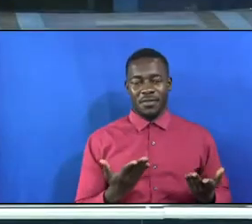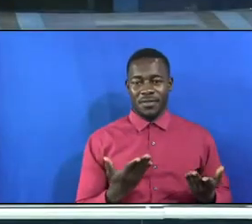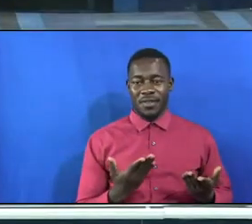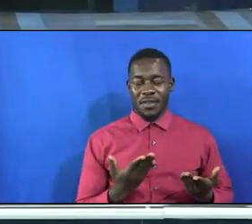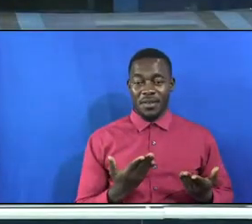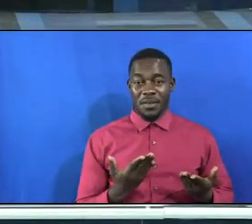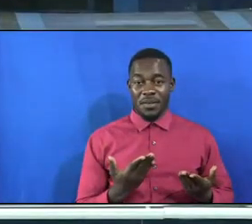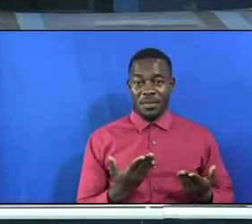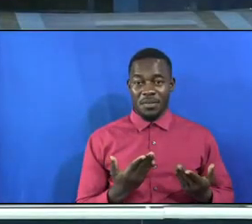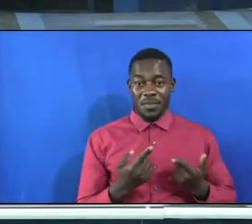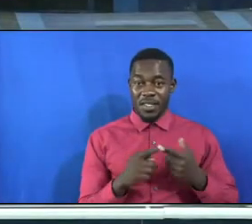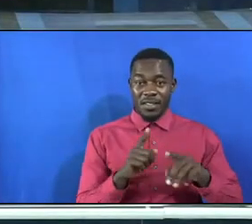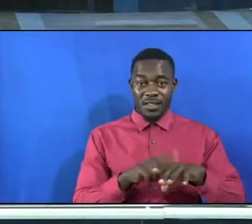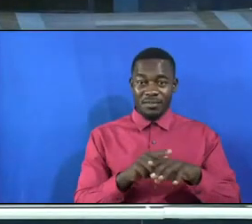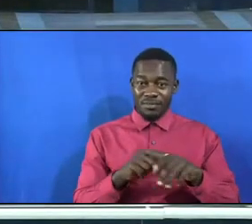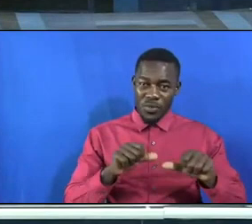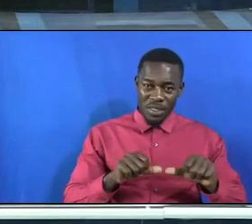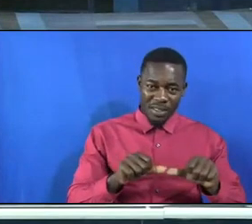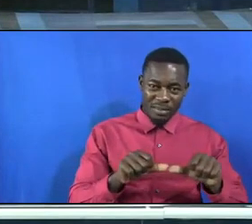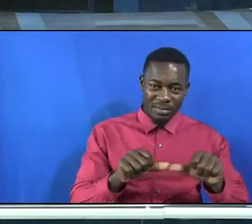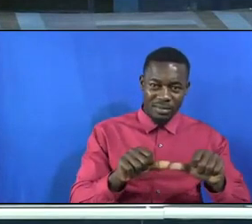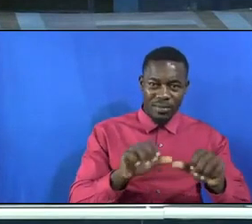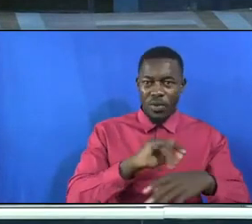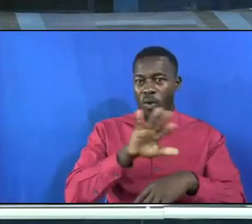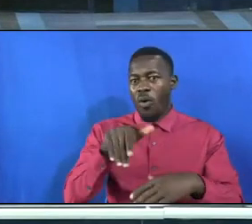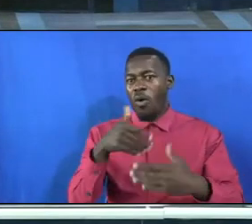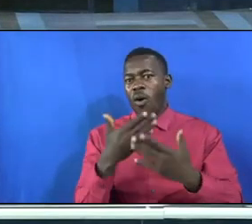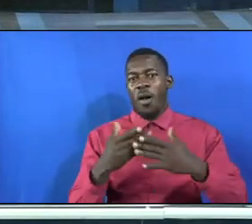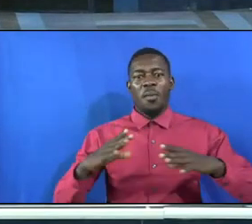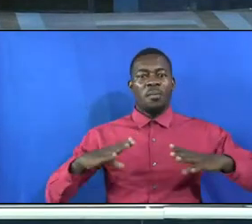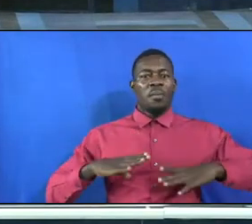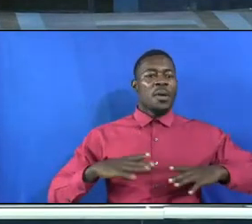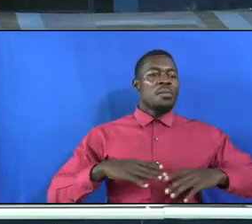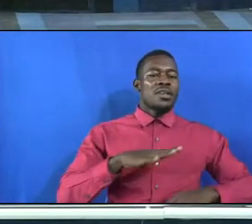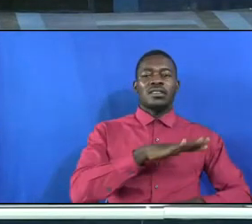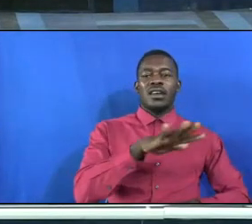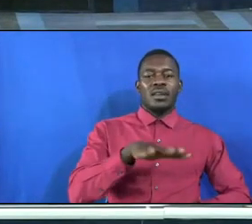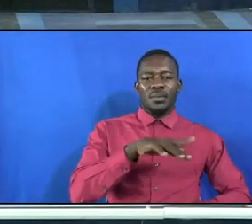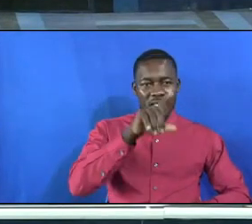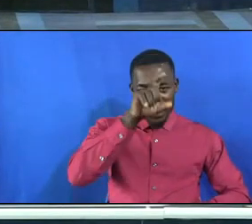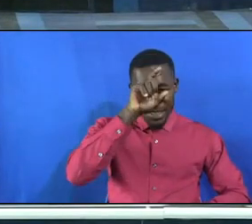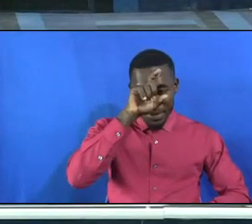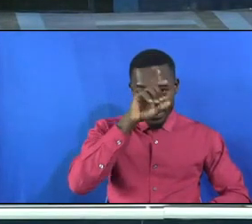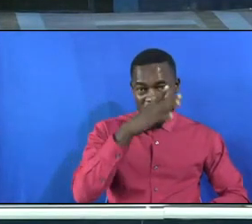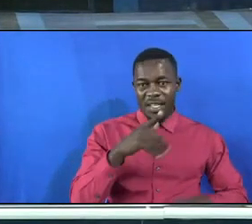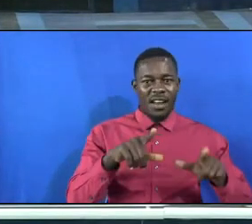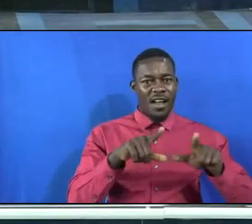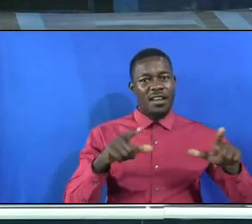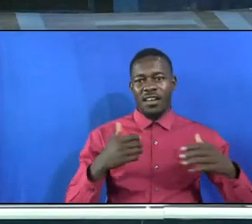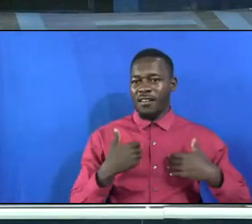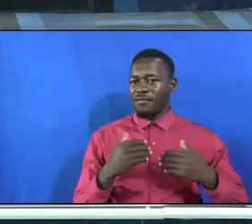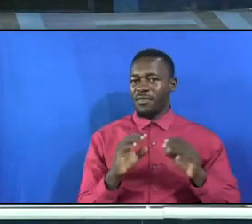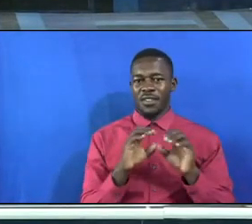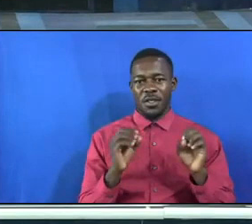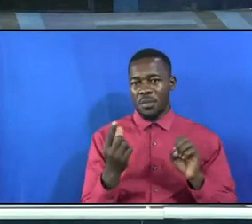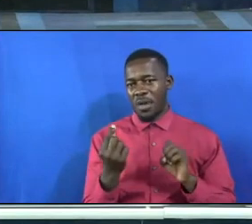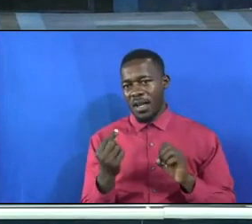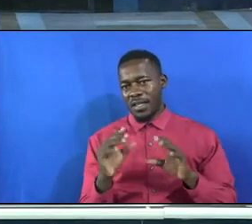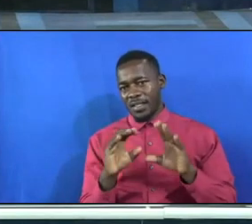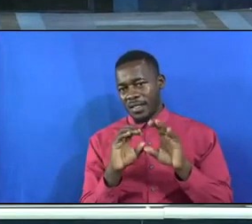And within no time, all the people were left, all the people in Egypt were left without